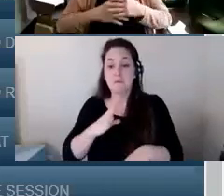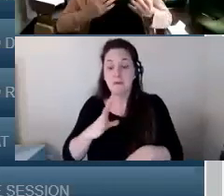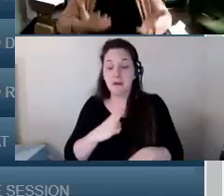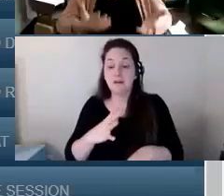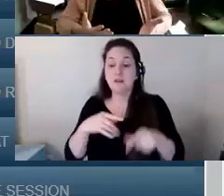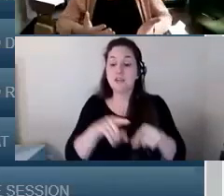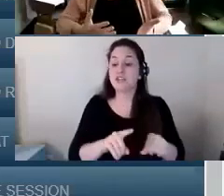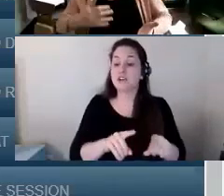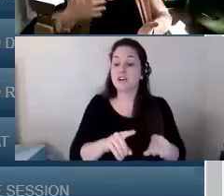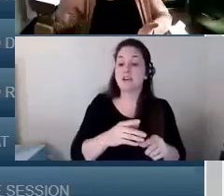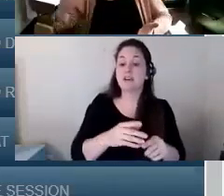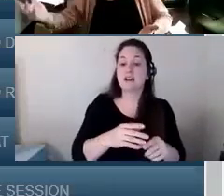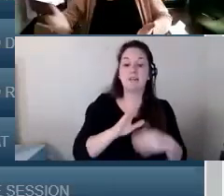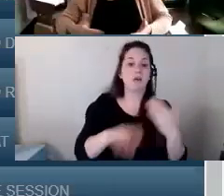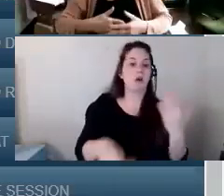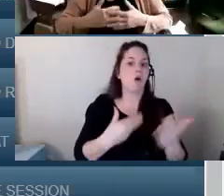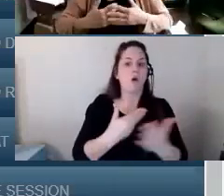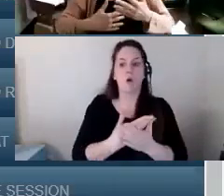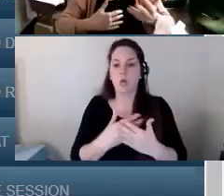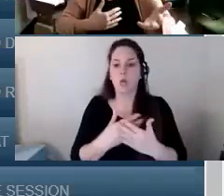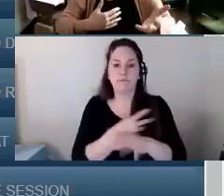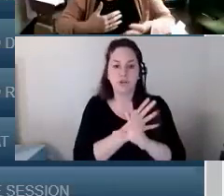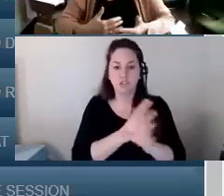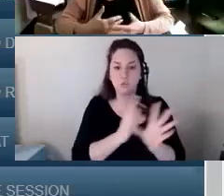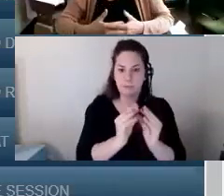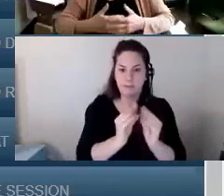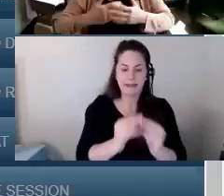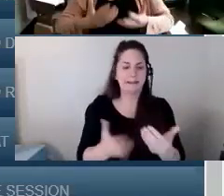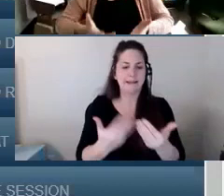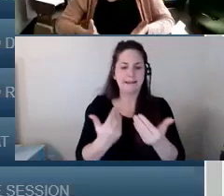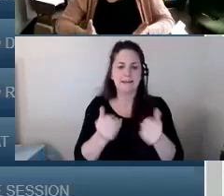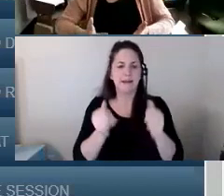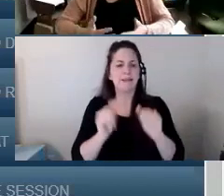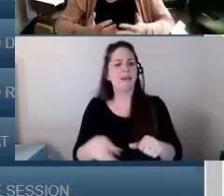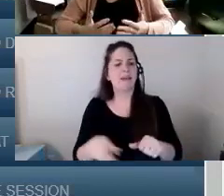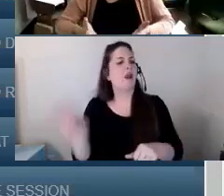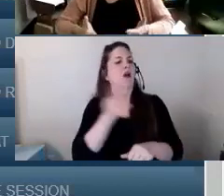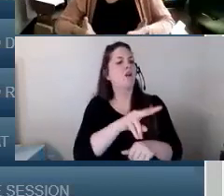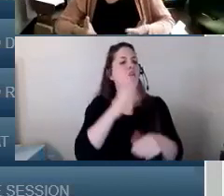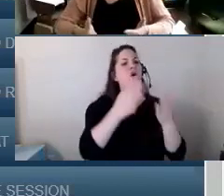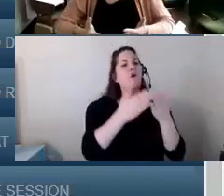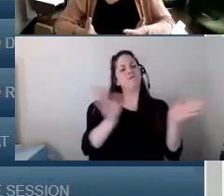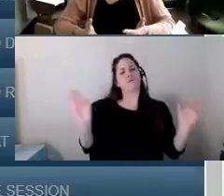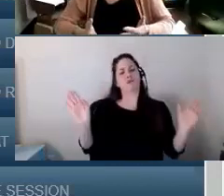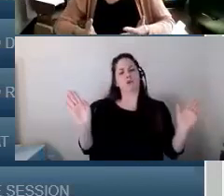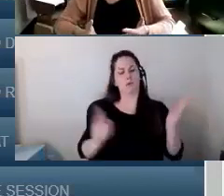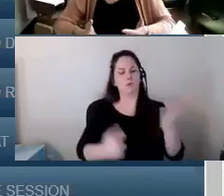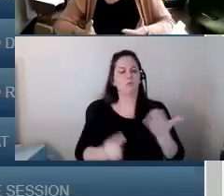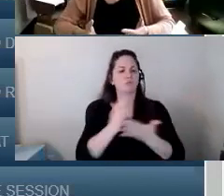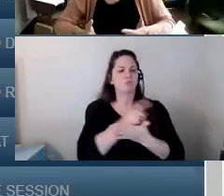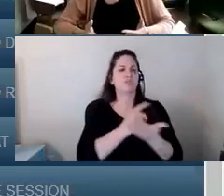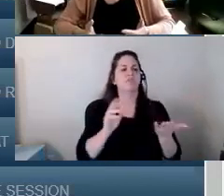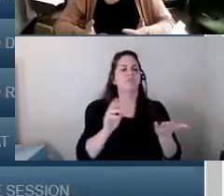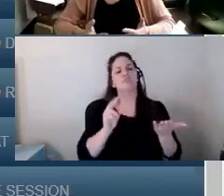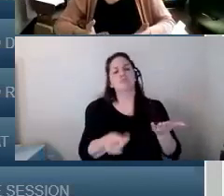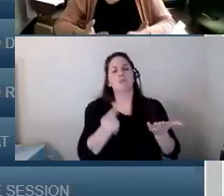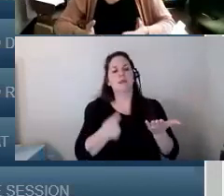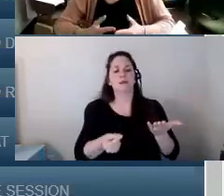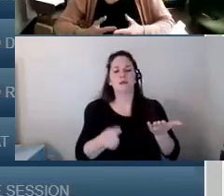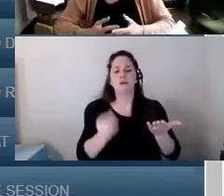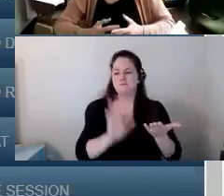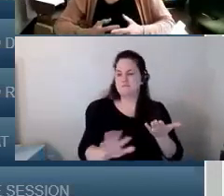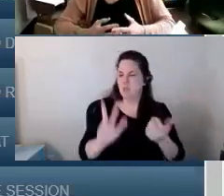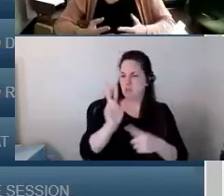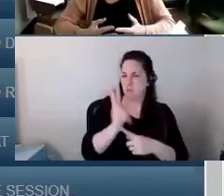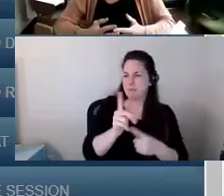whole virtual meeting, let alone after, they will be able to then get an overview. We recommend that be somewhere in the 3 to